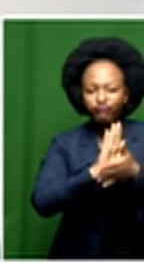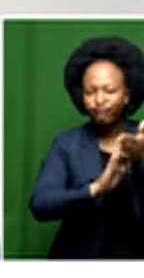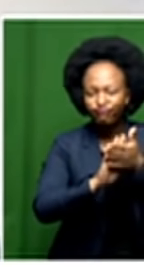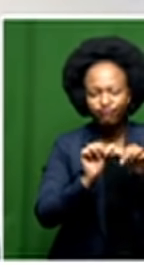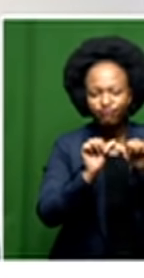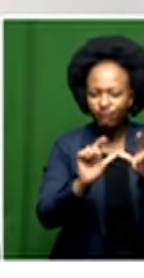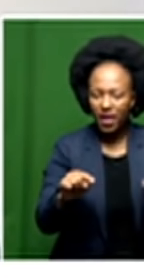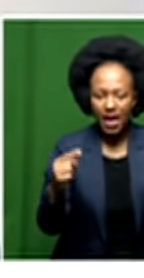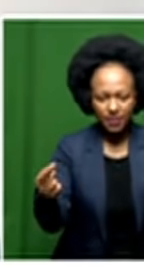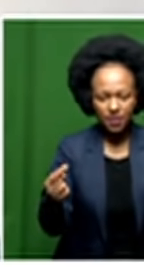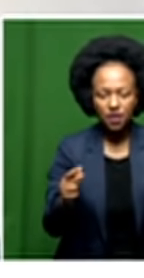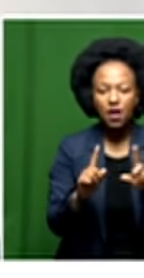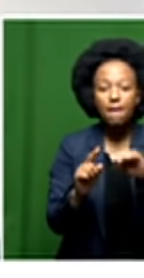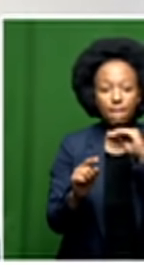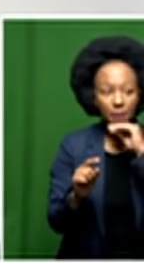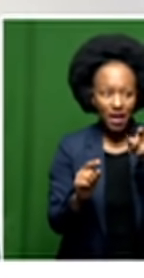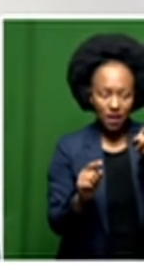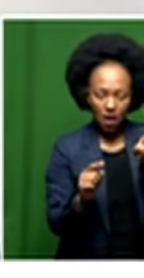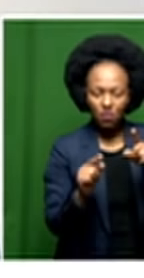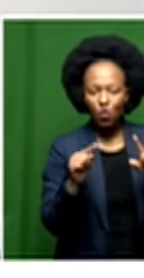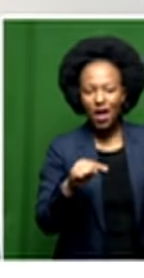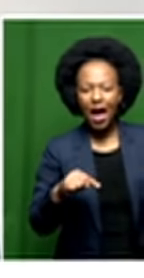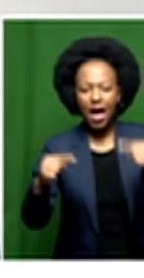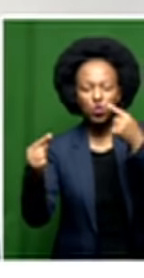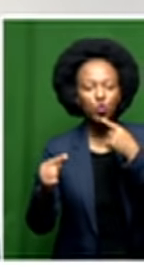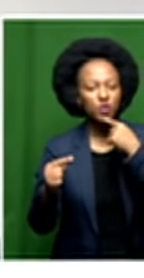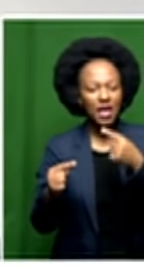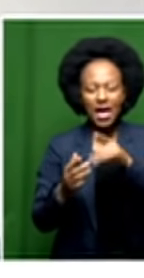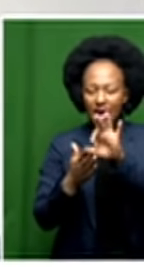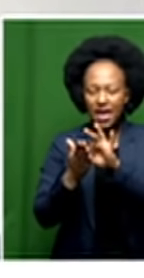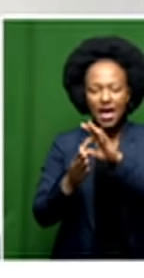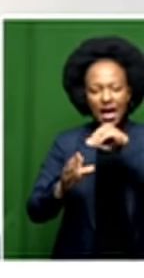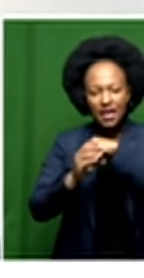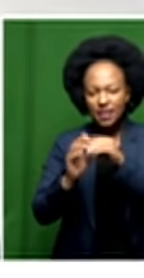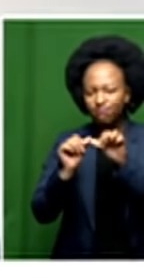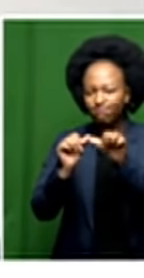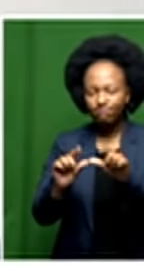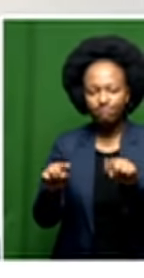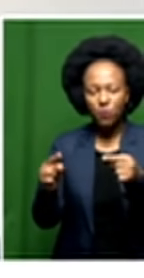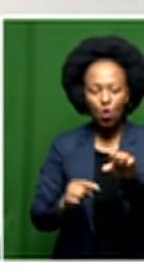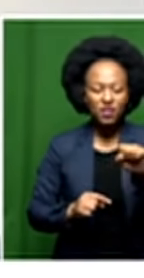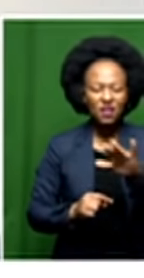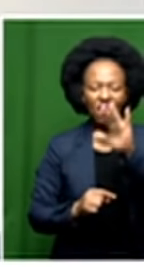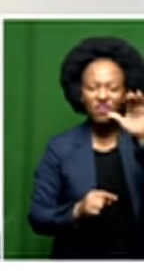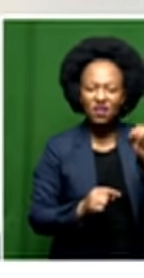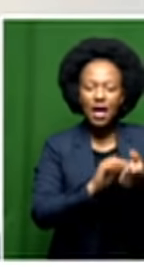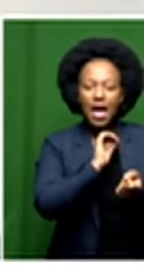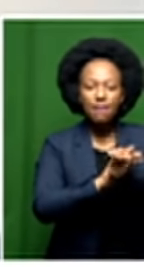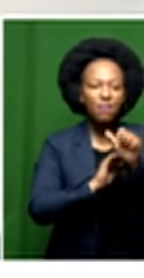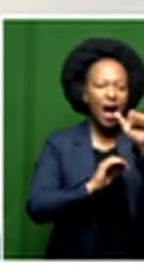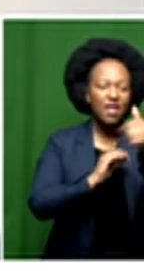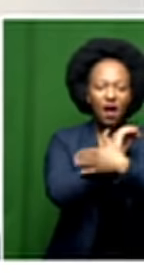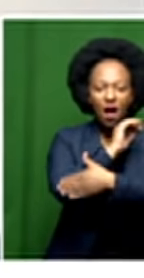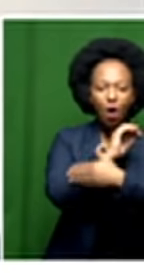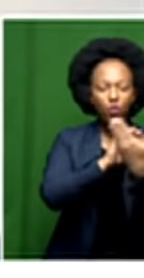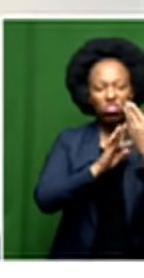scenarios, it is untenable to argue that an election must nevertheless go ahead if South Africa is invaded by a foreign country, or if there